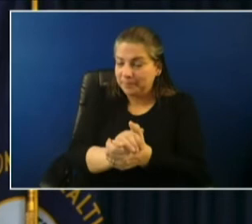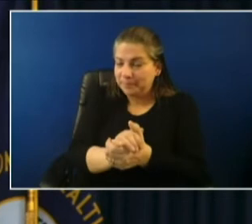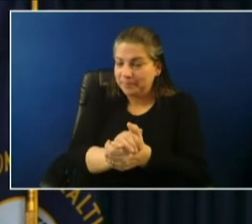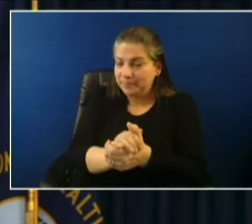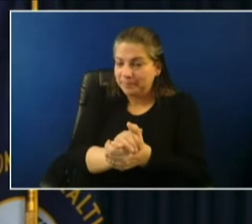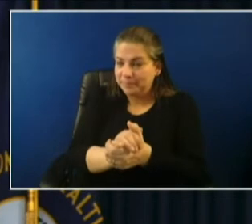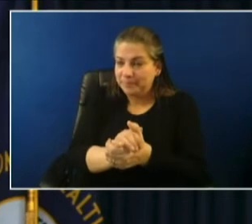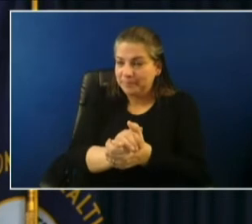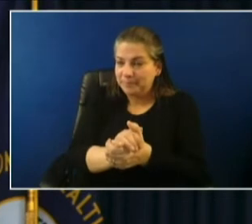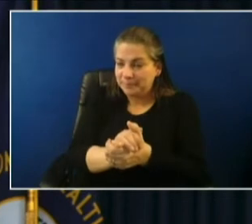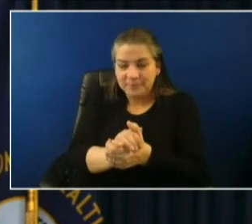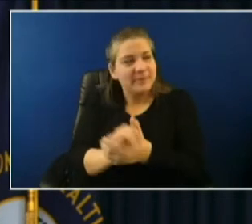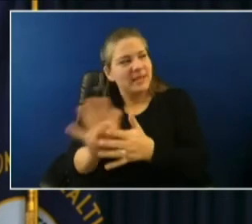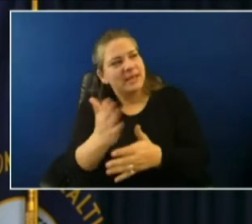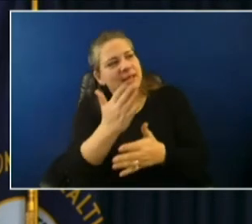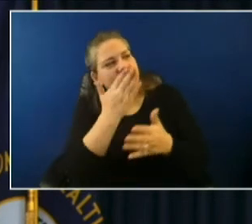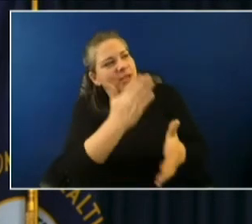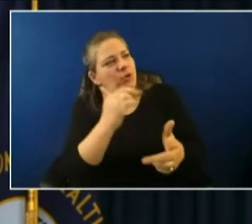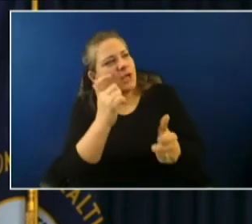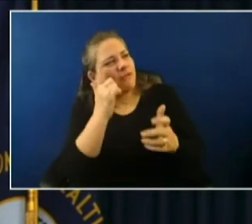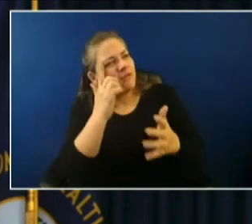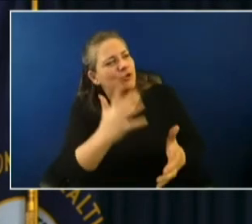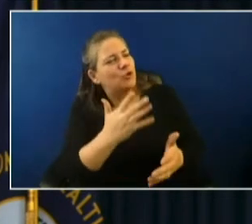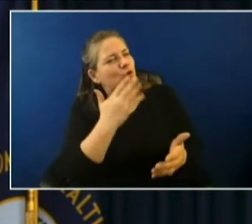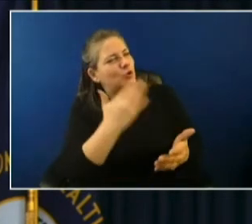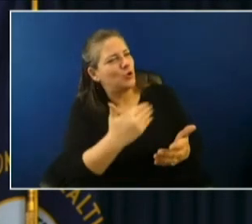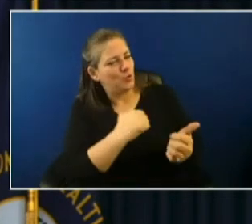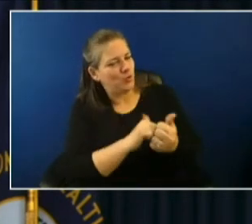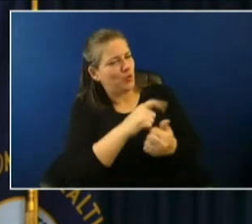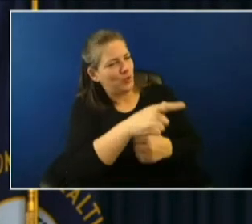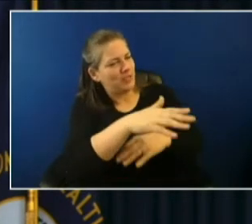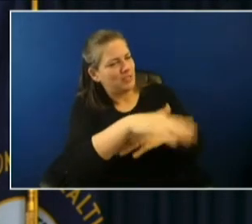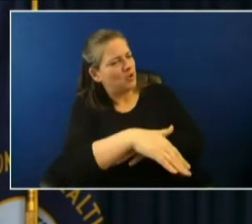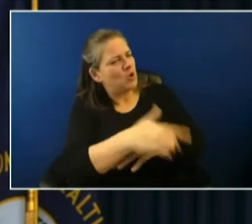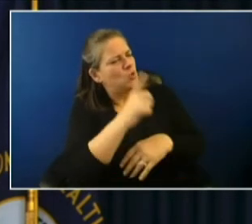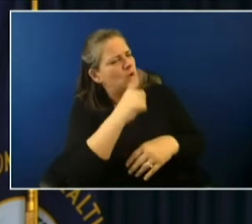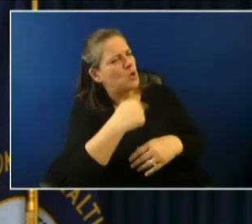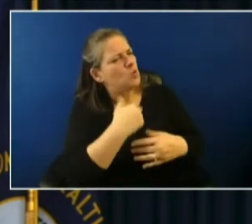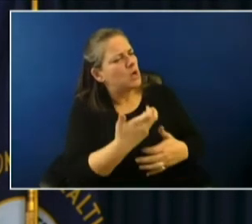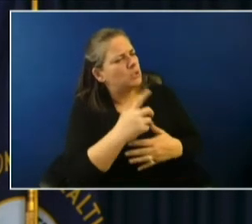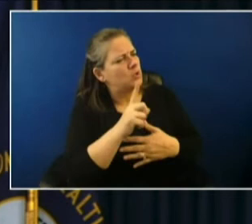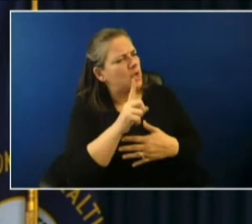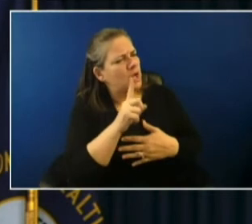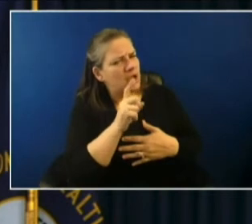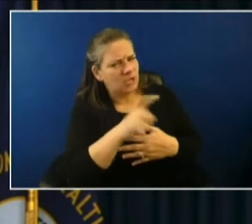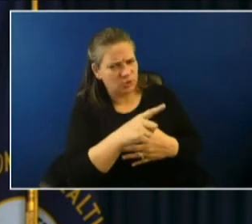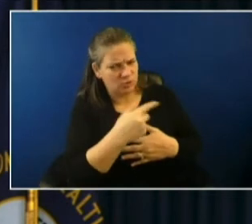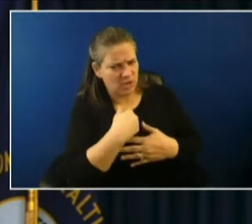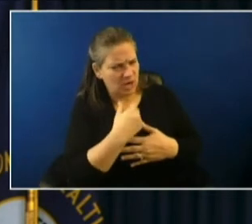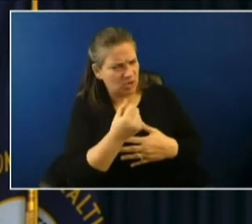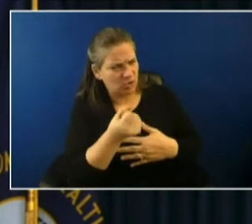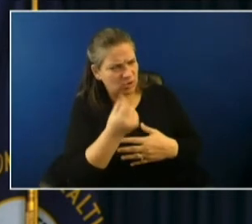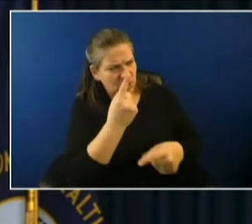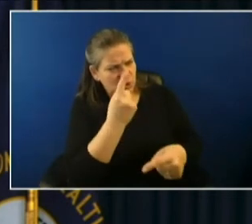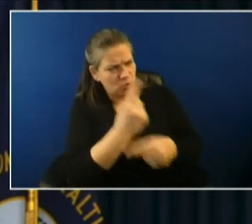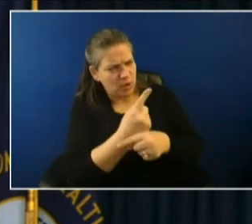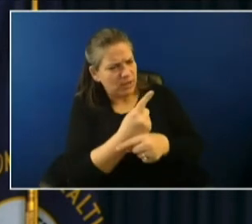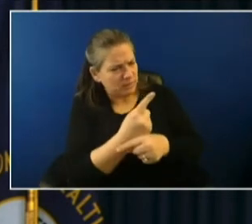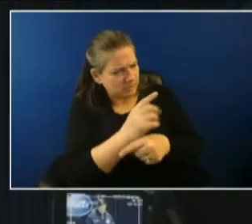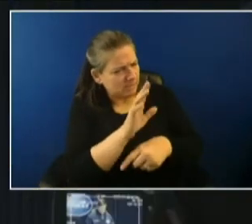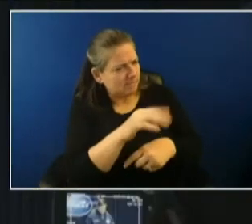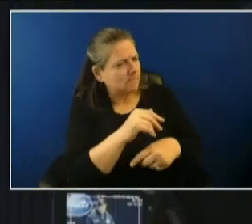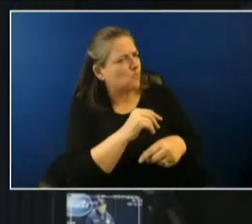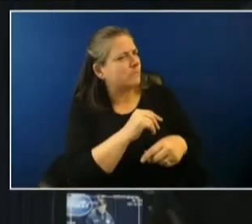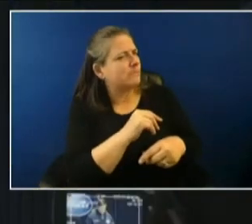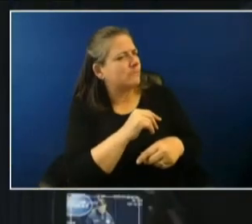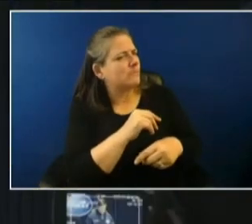All right, thank you, Governor. Good to be with you this afternoon. I wanted to make sure that I understood you correctly. Earlier, when you started